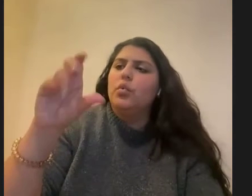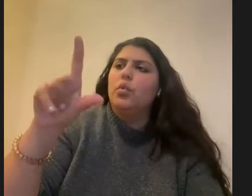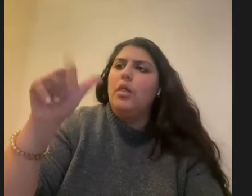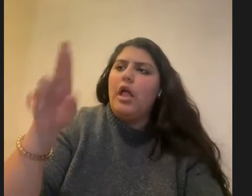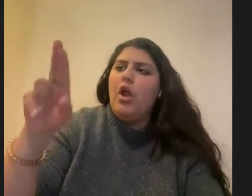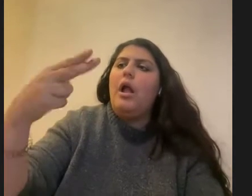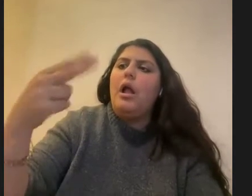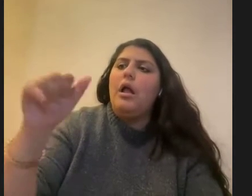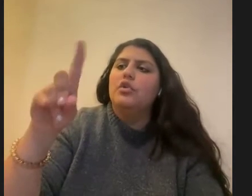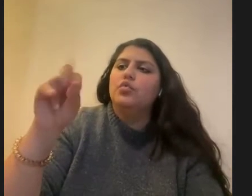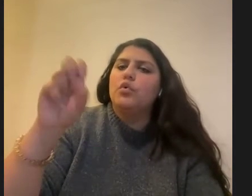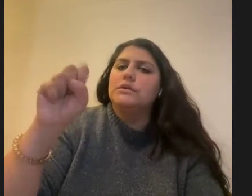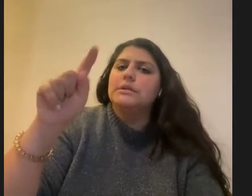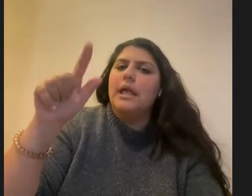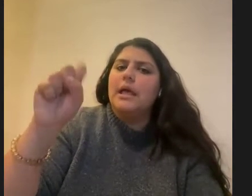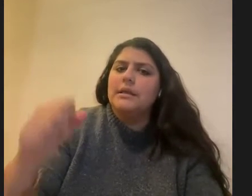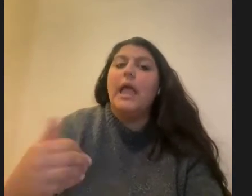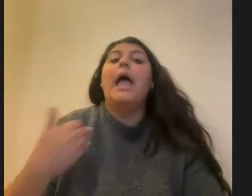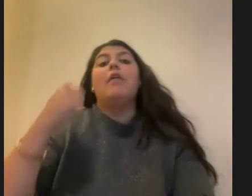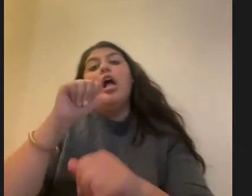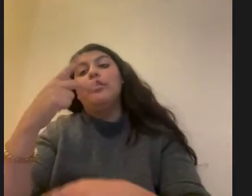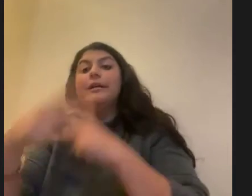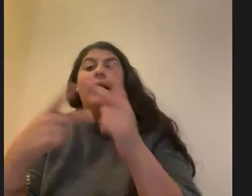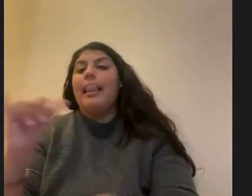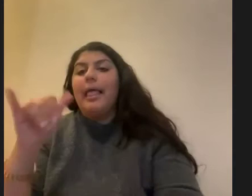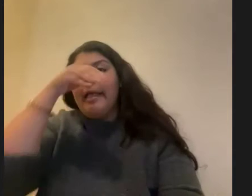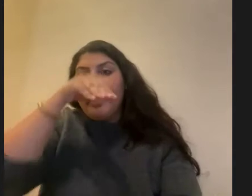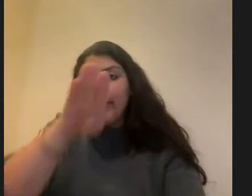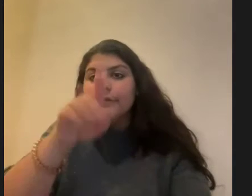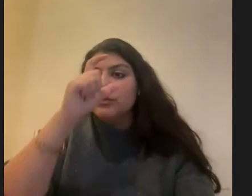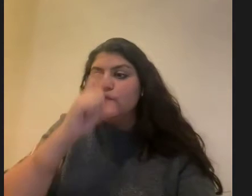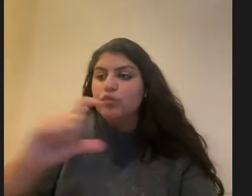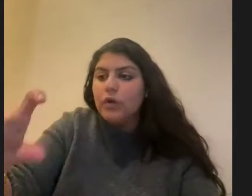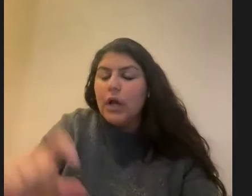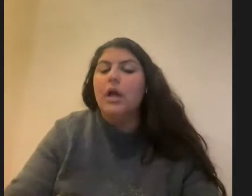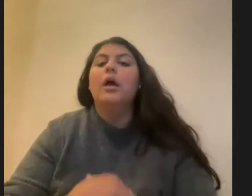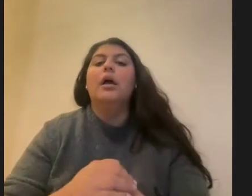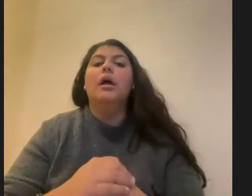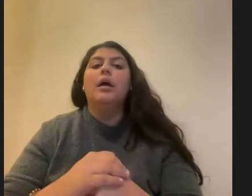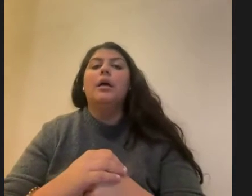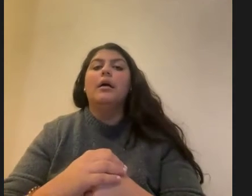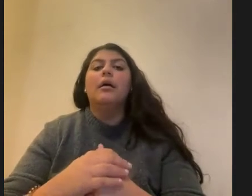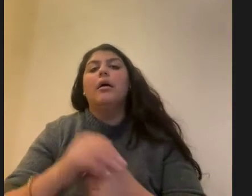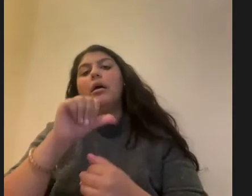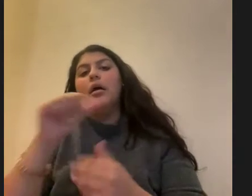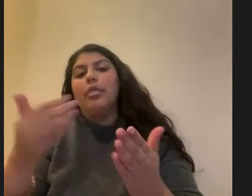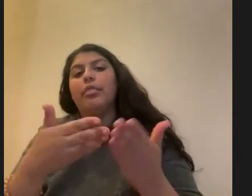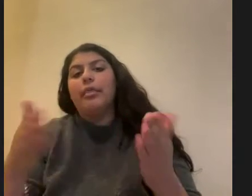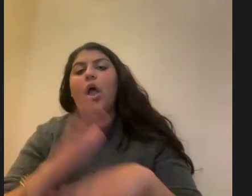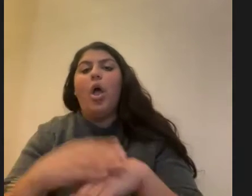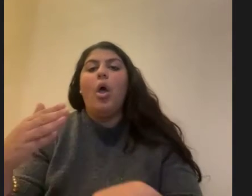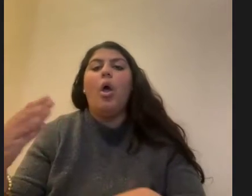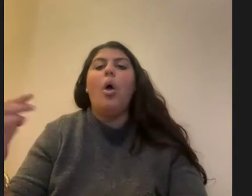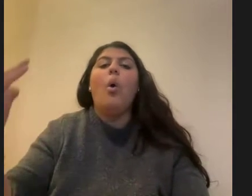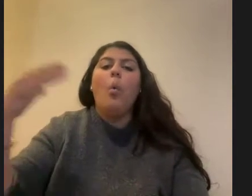examples of muscular hydrostats are like elephant trunks or some other things that on whales that I won't be getting